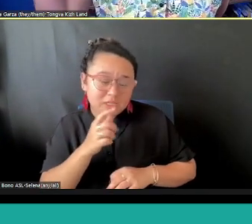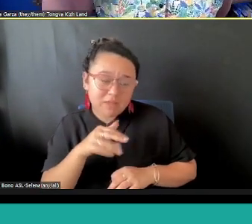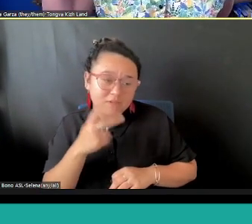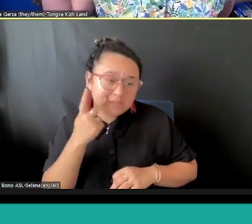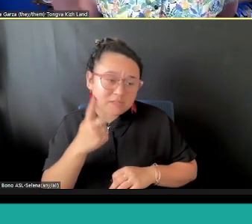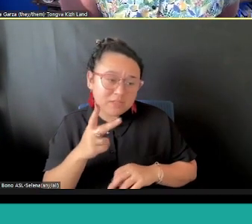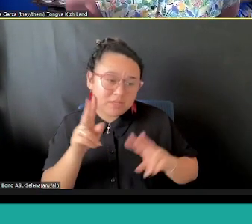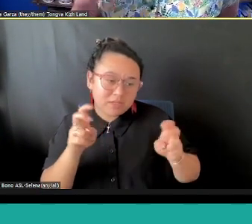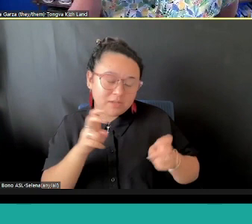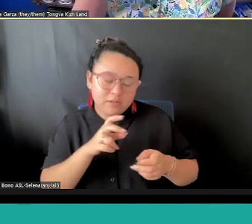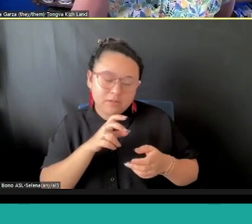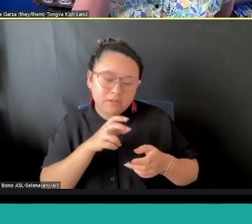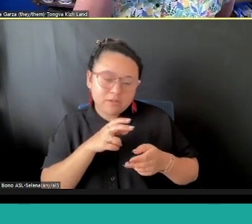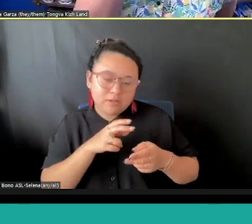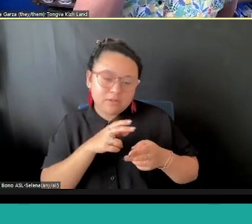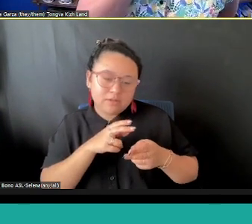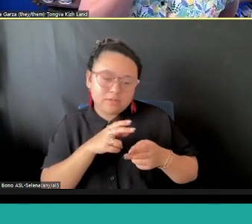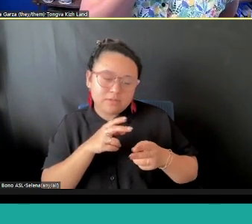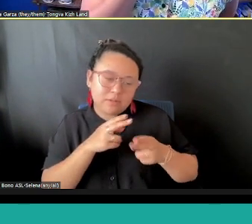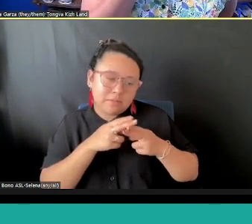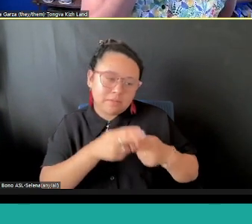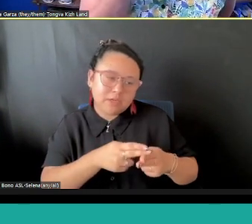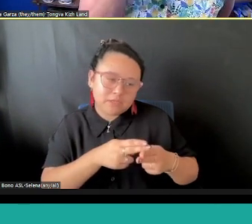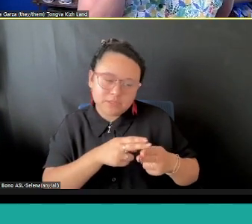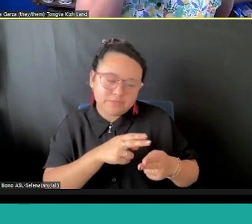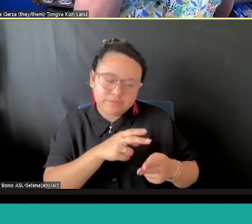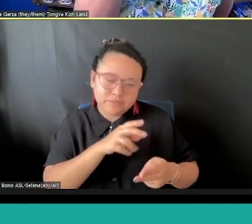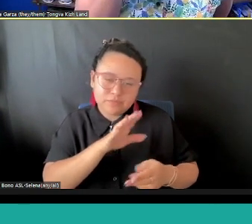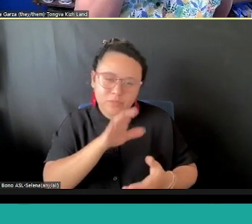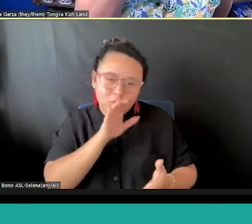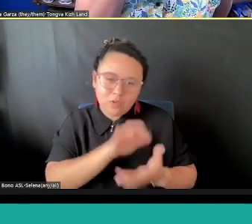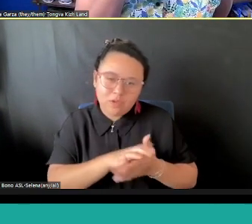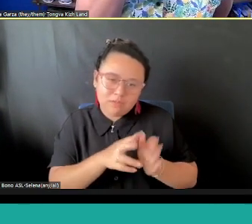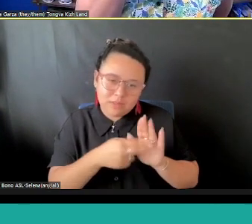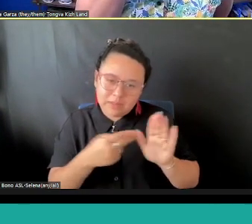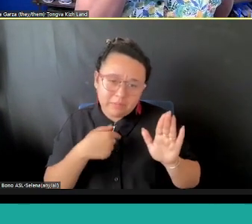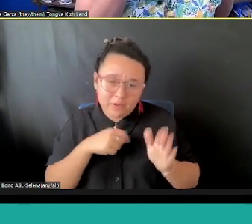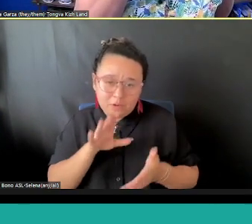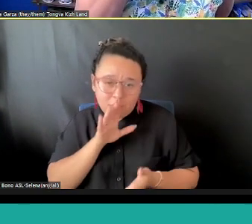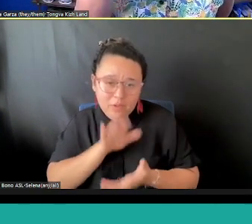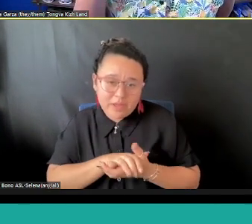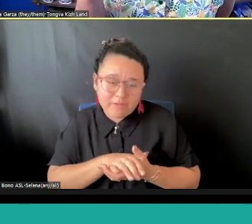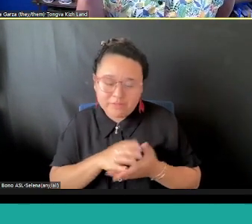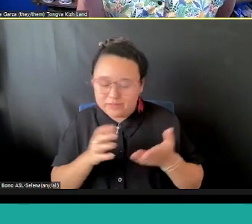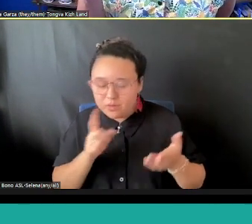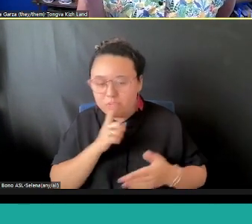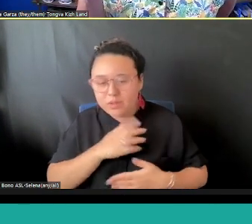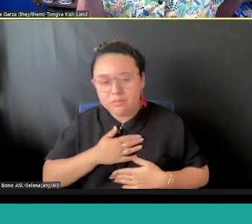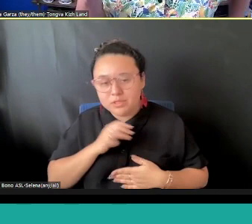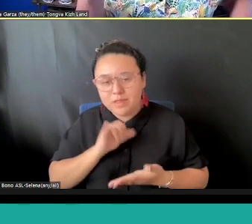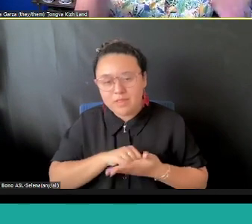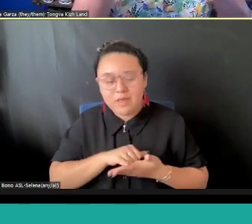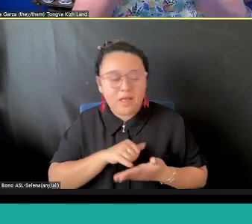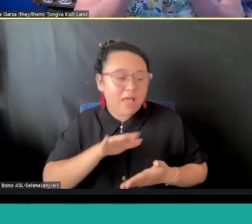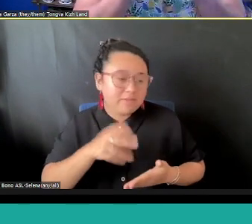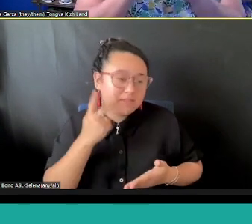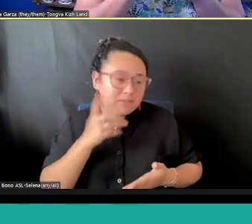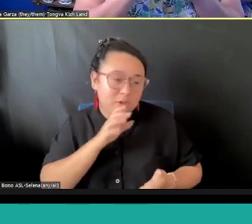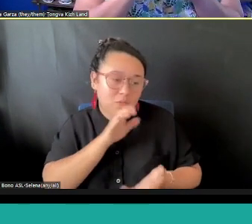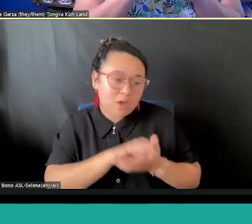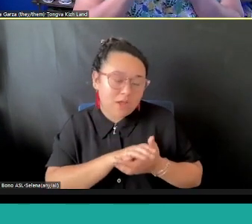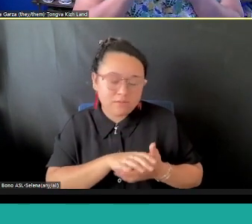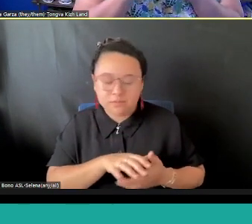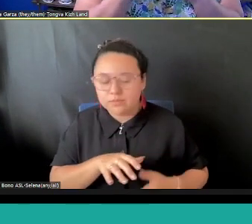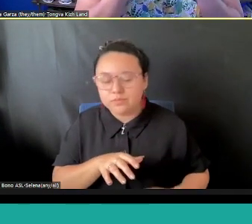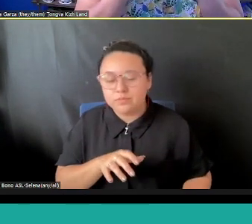wife. Like she was always wanting to go to lunch with my wife, which I appreciate. And, but I also think like, Adriana, I'd be curious to